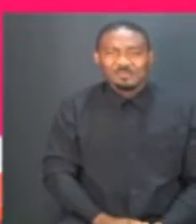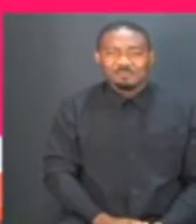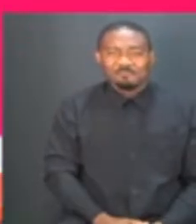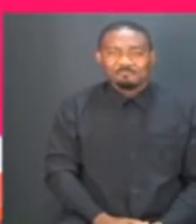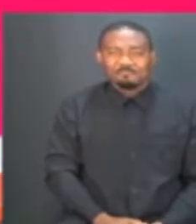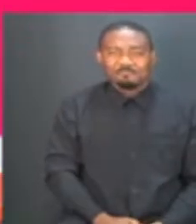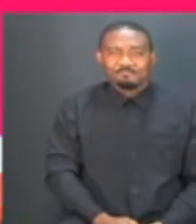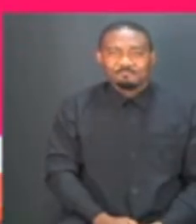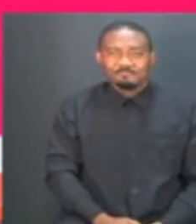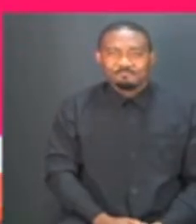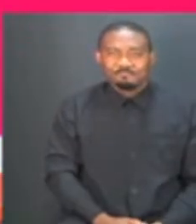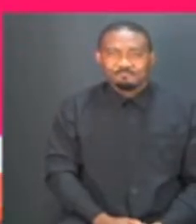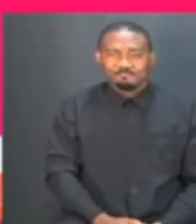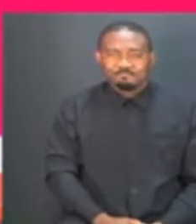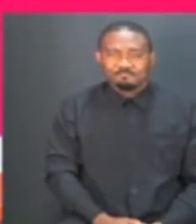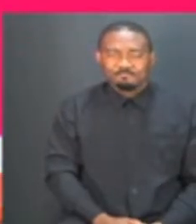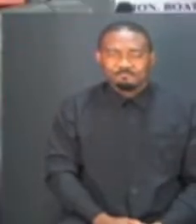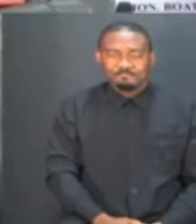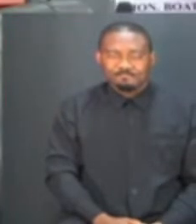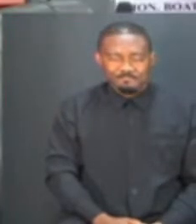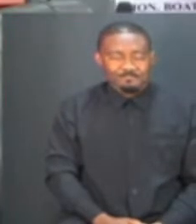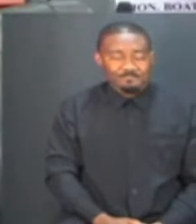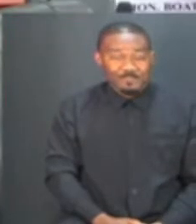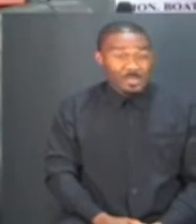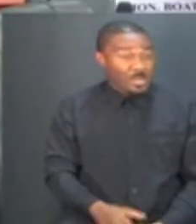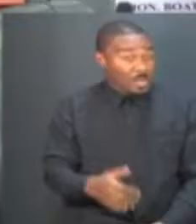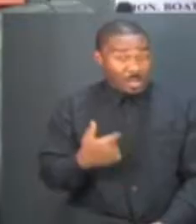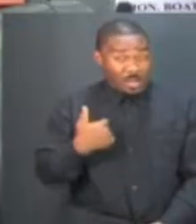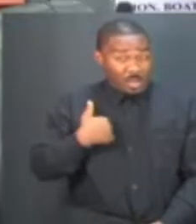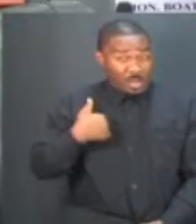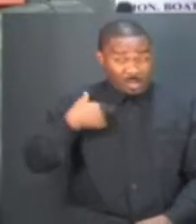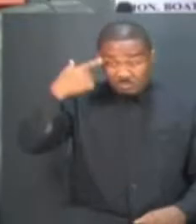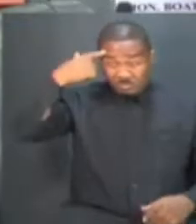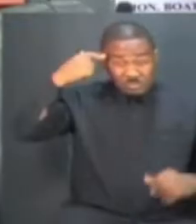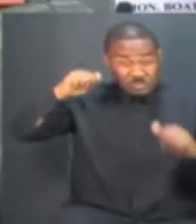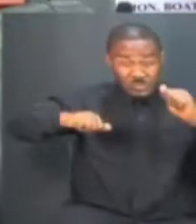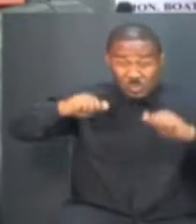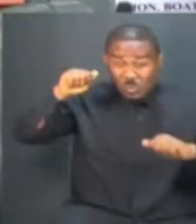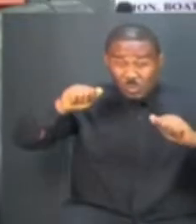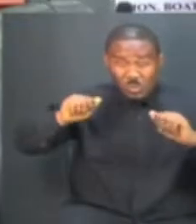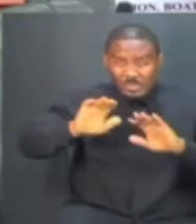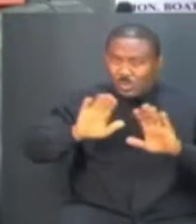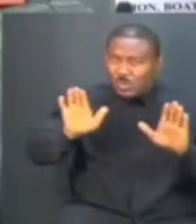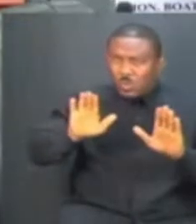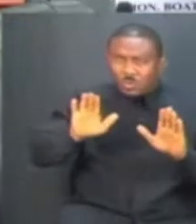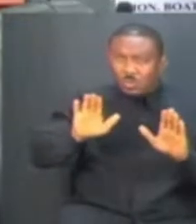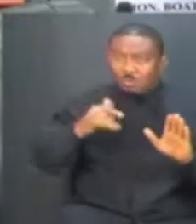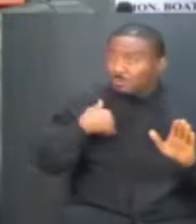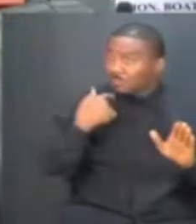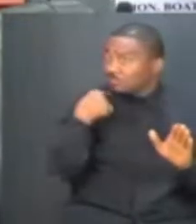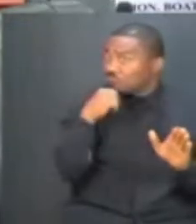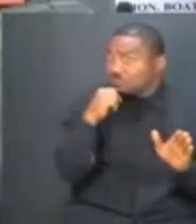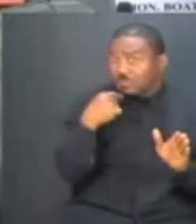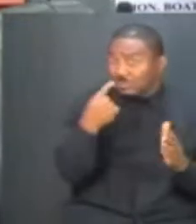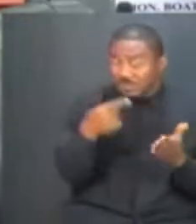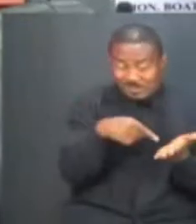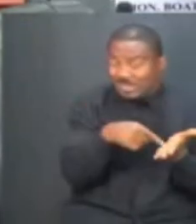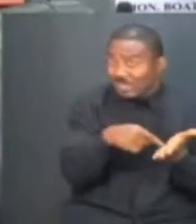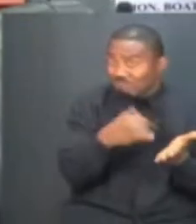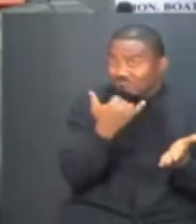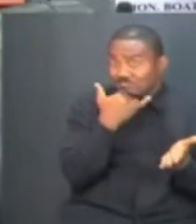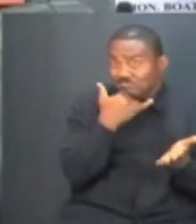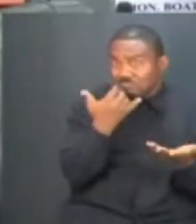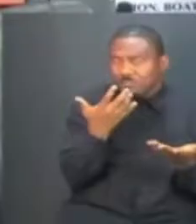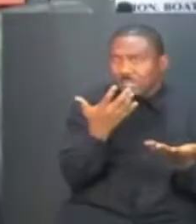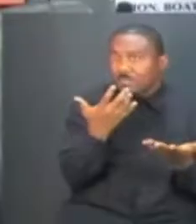Speaker, I'm not doubting what you are saying, and I'm not saying that what is captured here is a mistake, but there could be a genuine